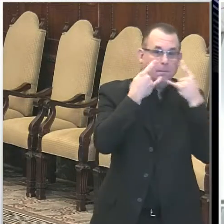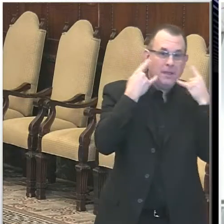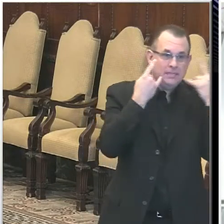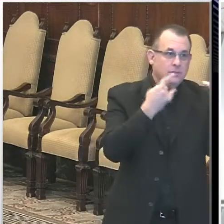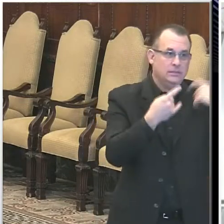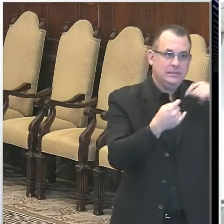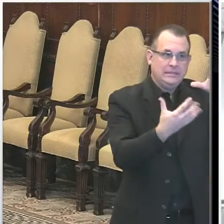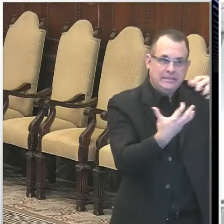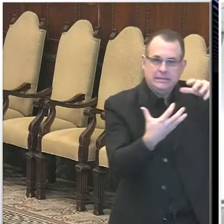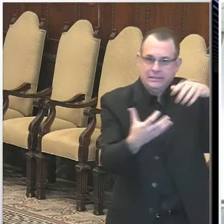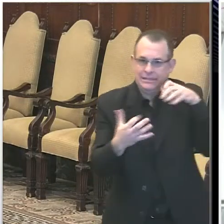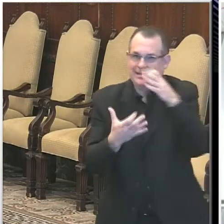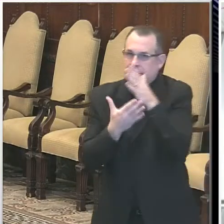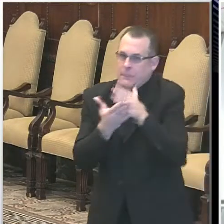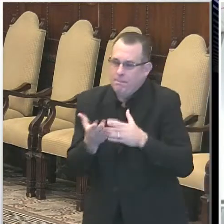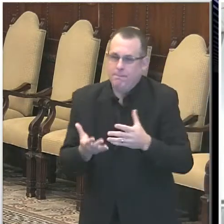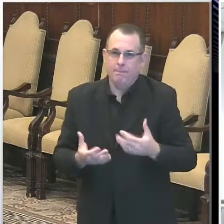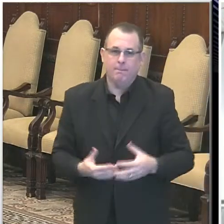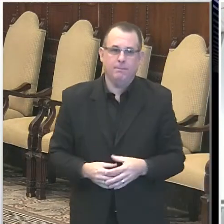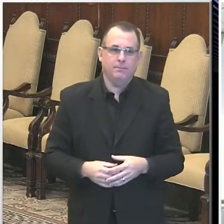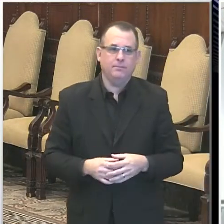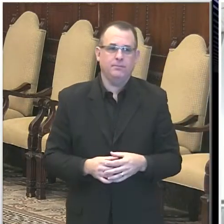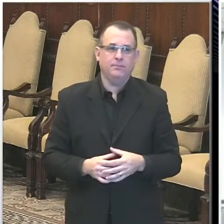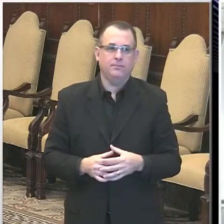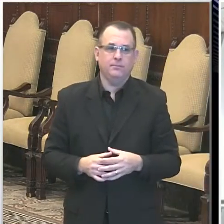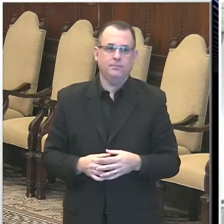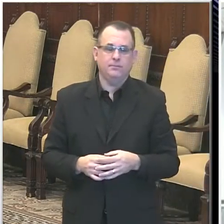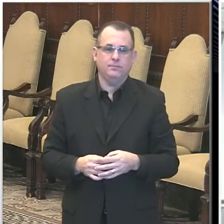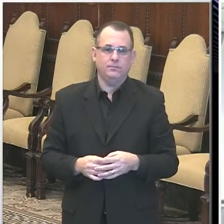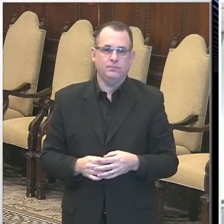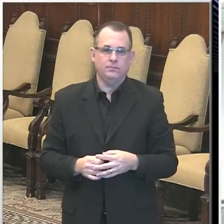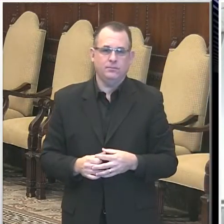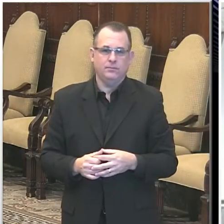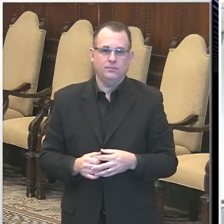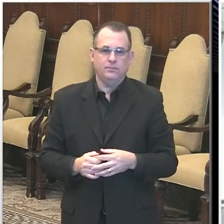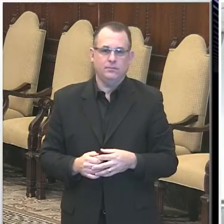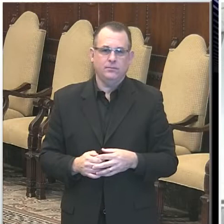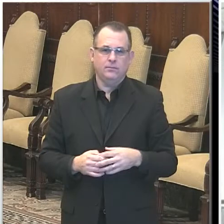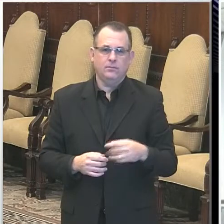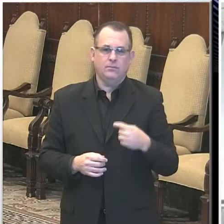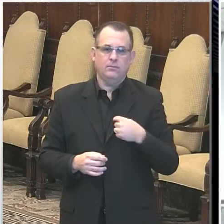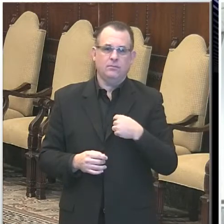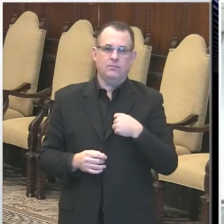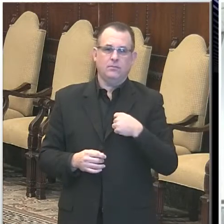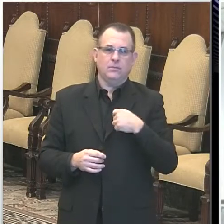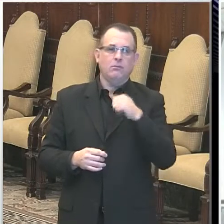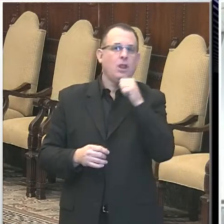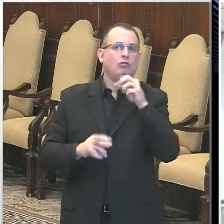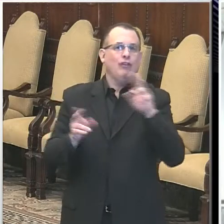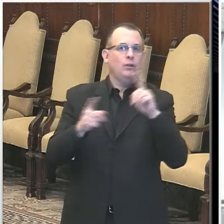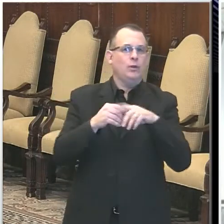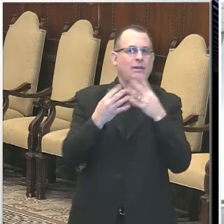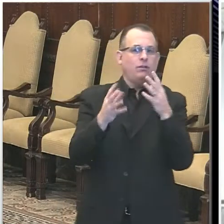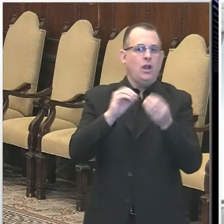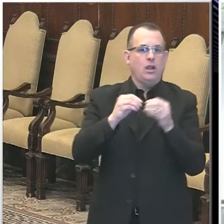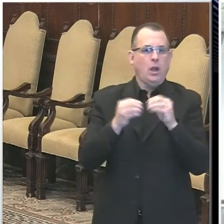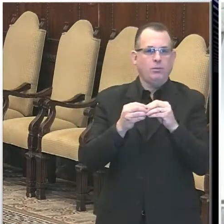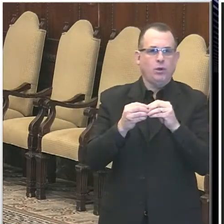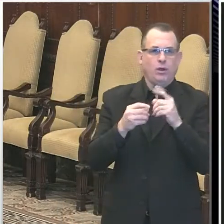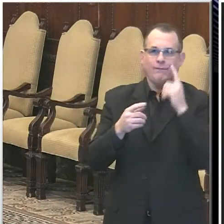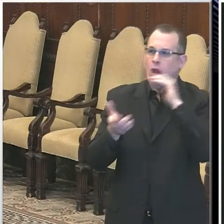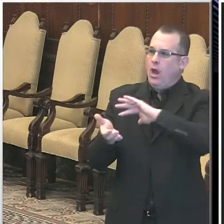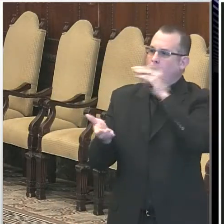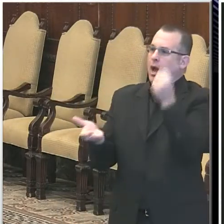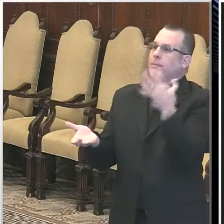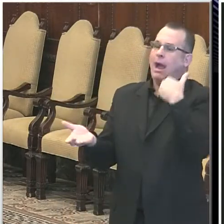I hadn't been prepared to provide daily updates on our stockpiles, but if we need to do that, I think I can revisit that.